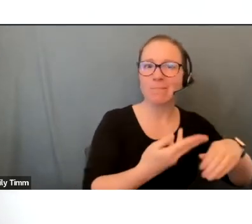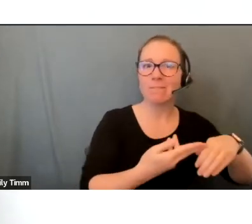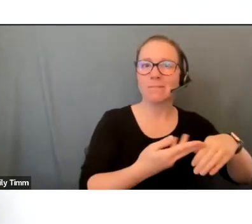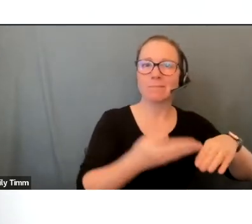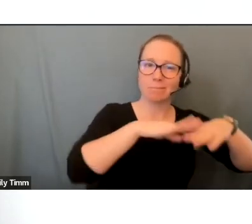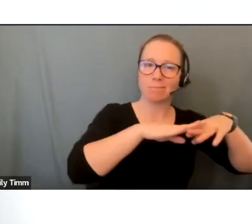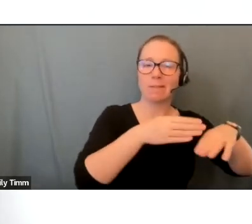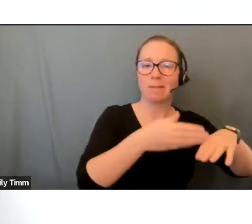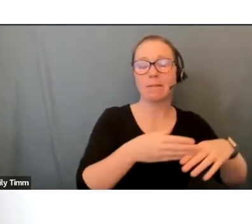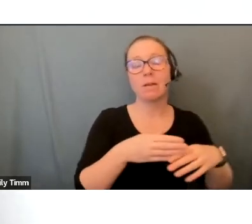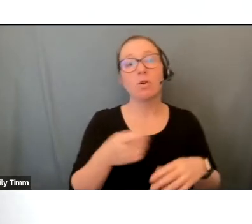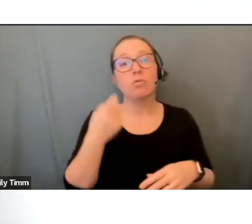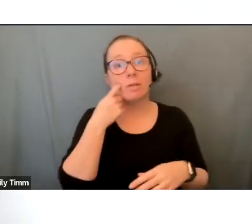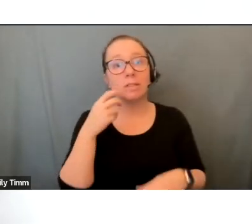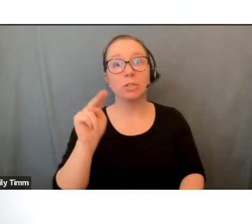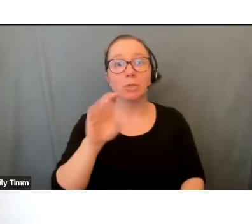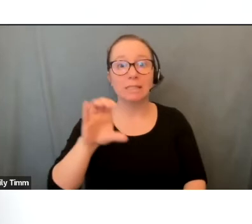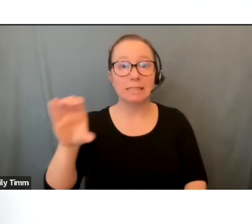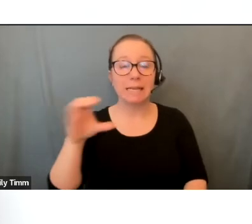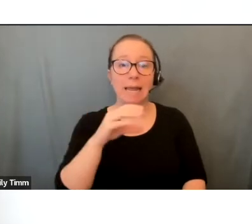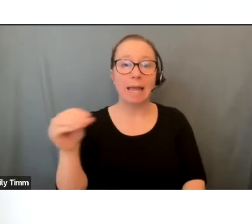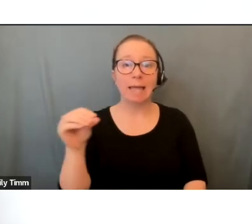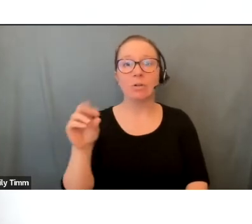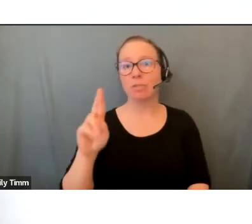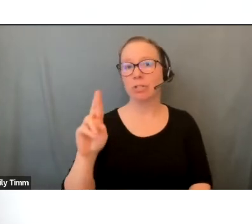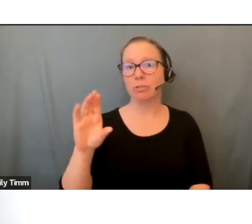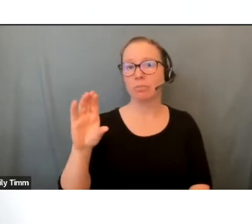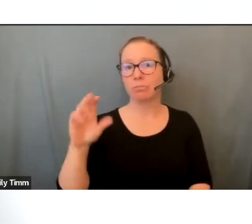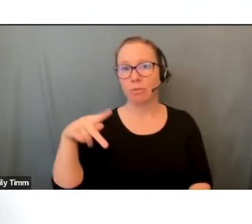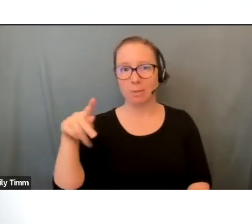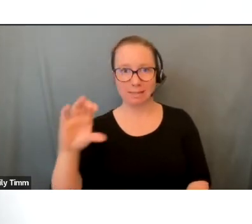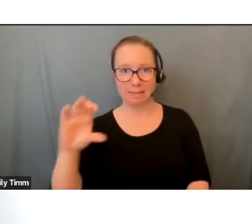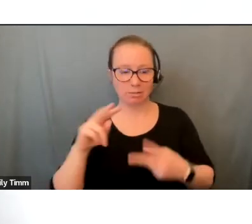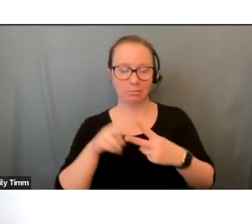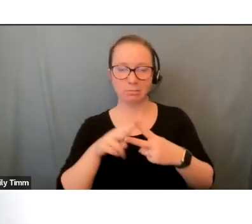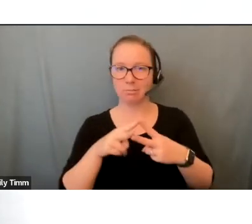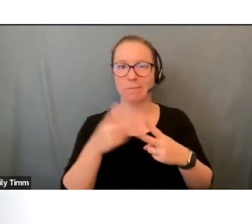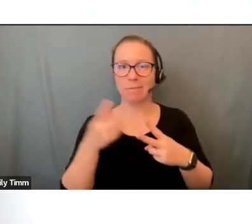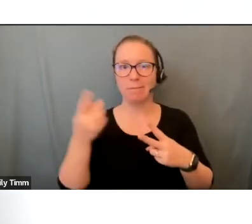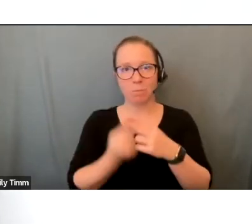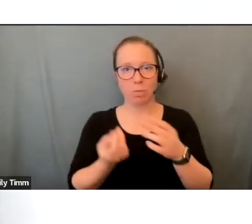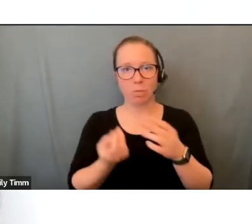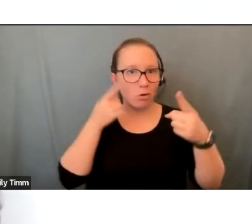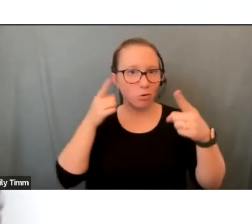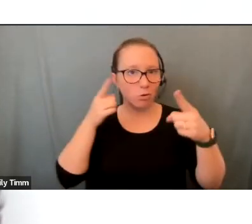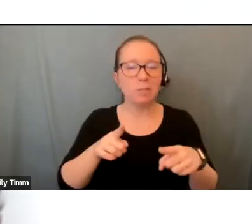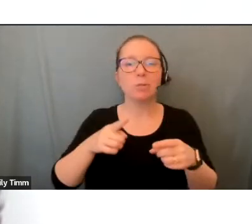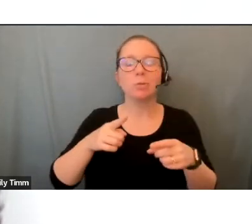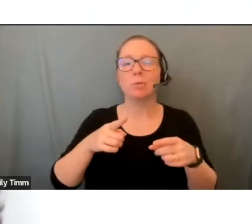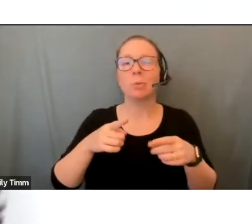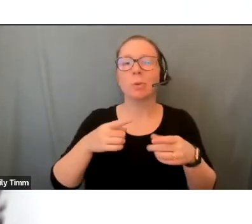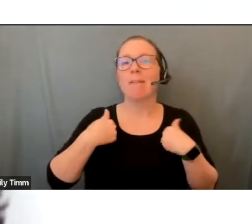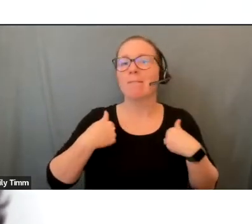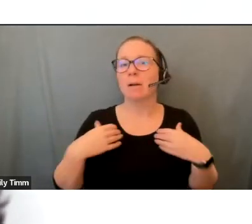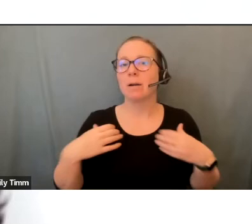the UCC and the Regional Clinical Performance Council have agreed to begin merger conversations